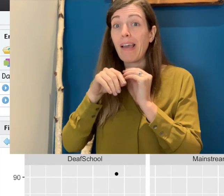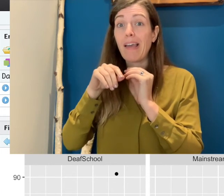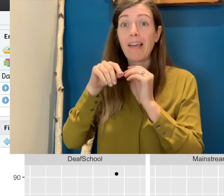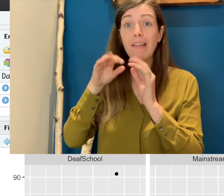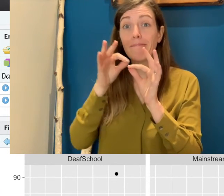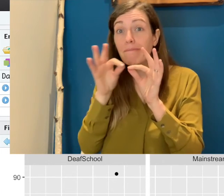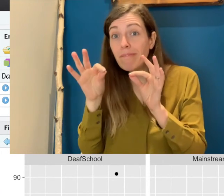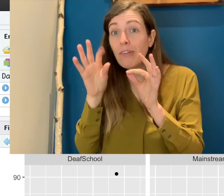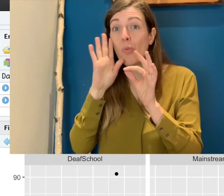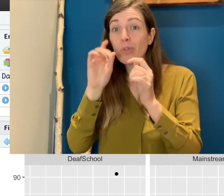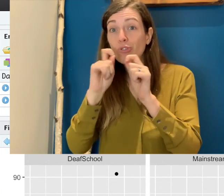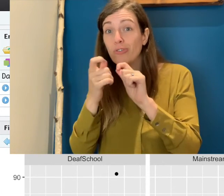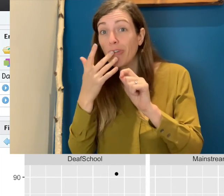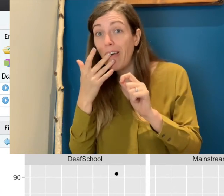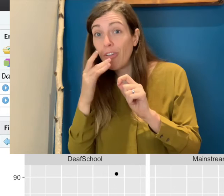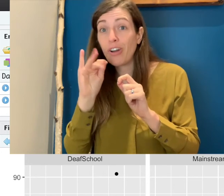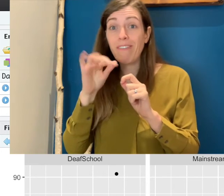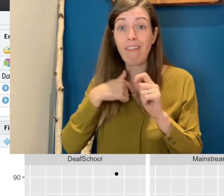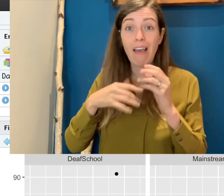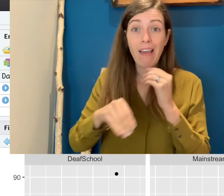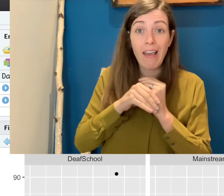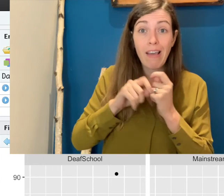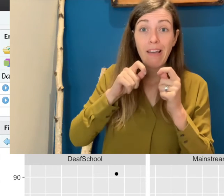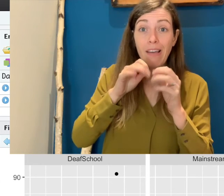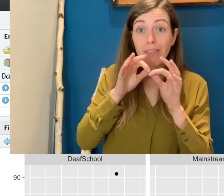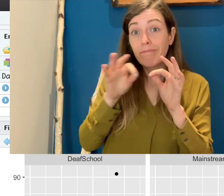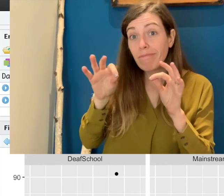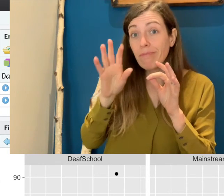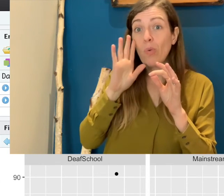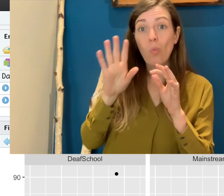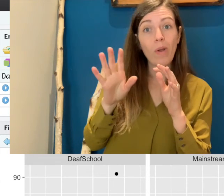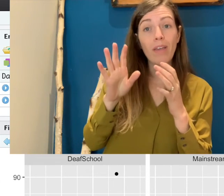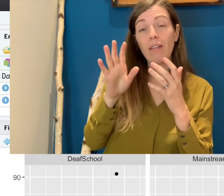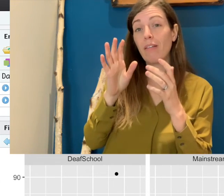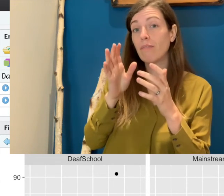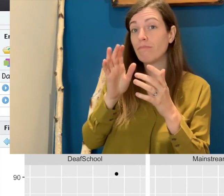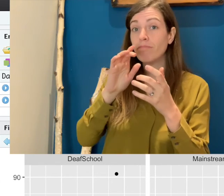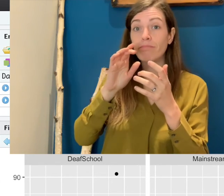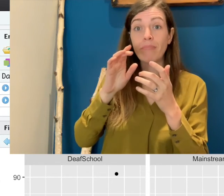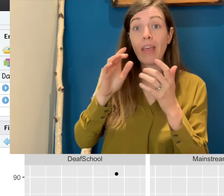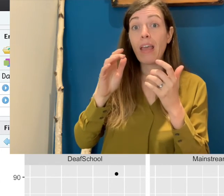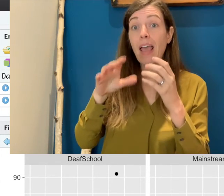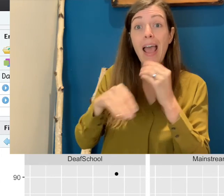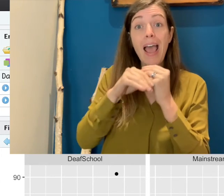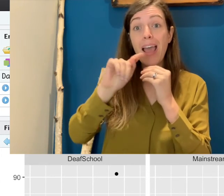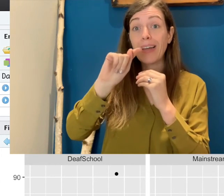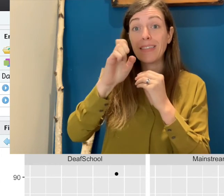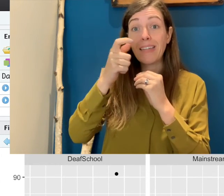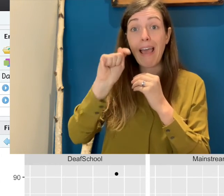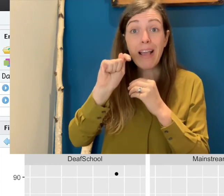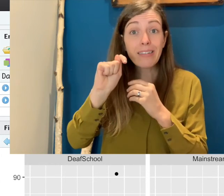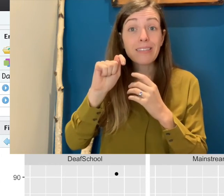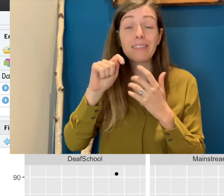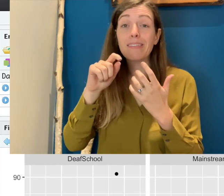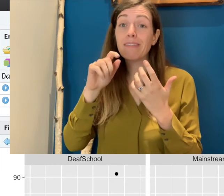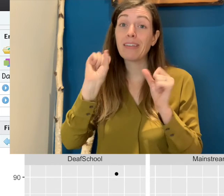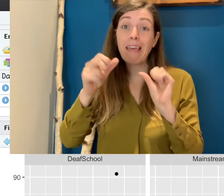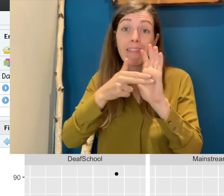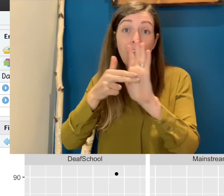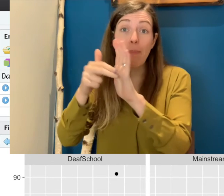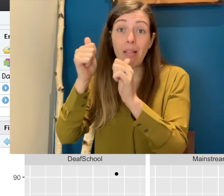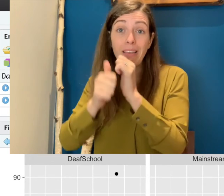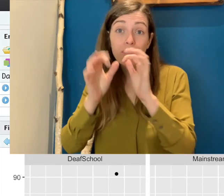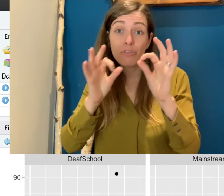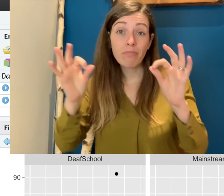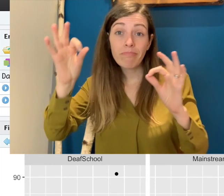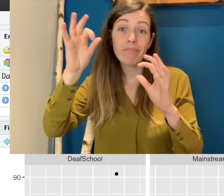taking a look. There are all kinds of resources out there to show what happens if you make various modifications, and all